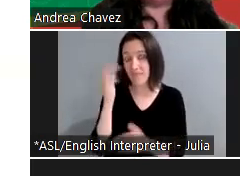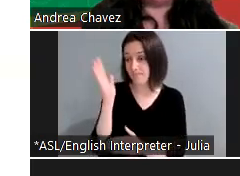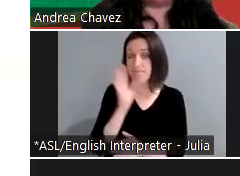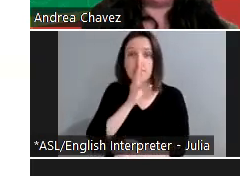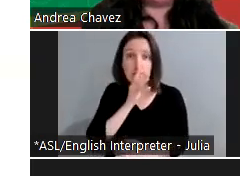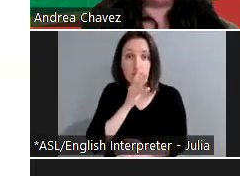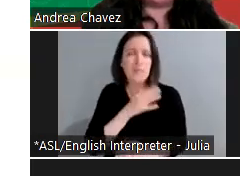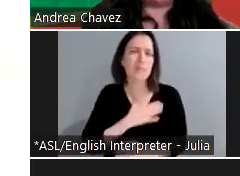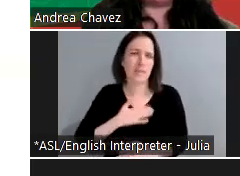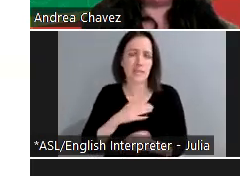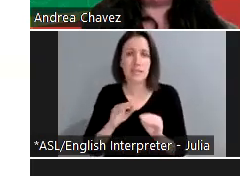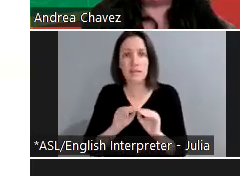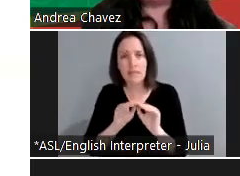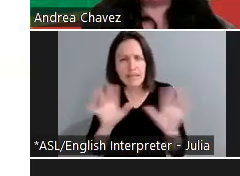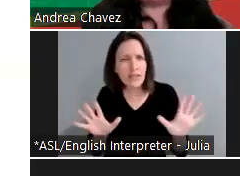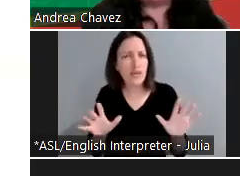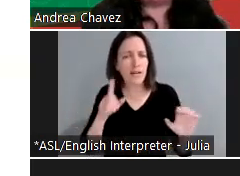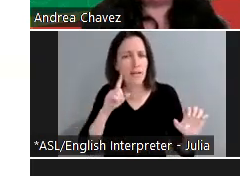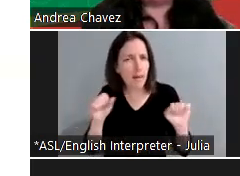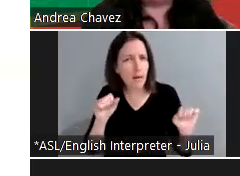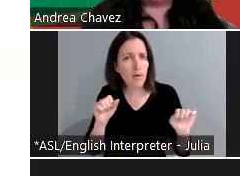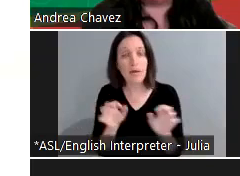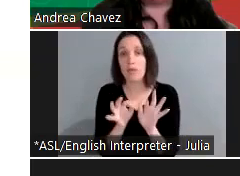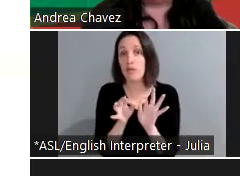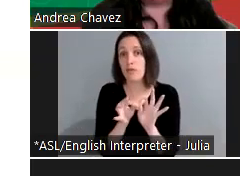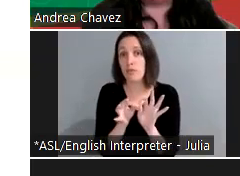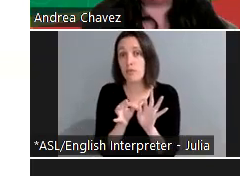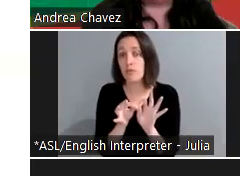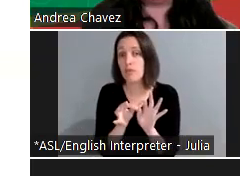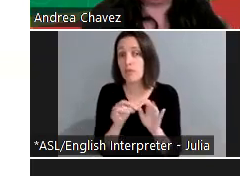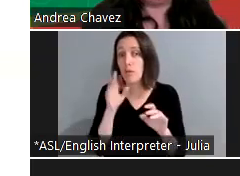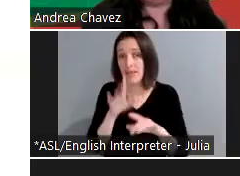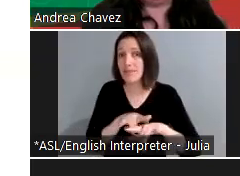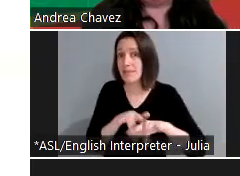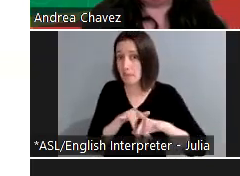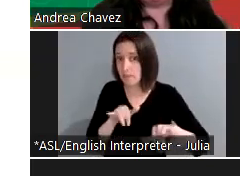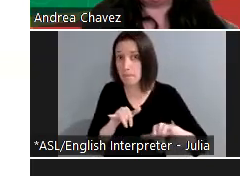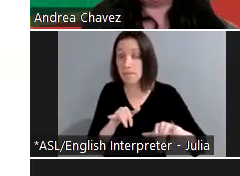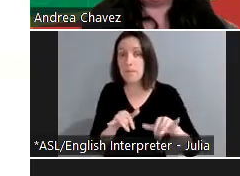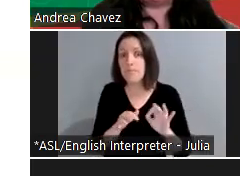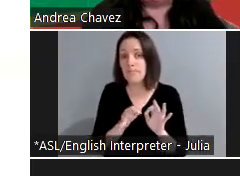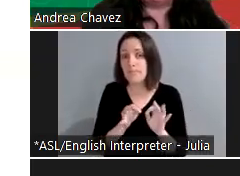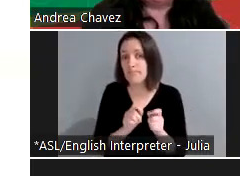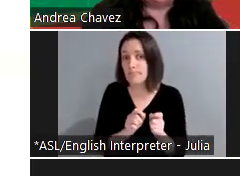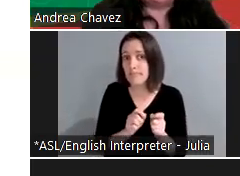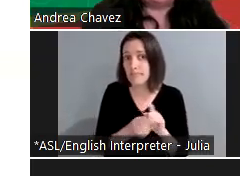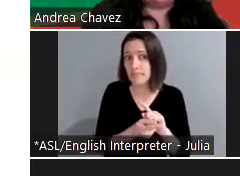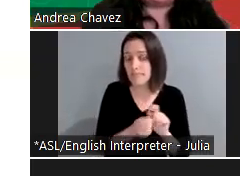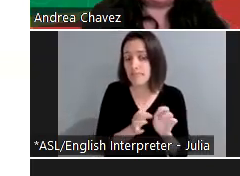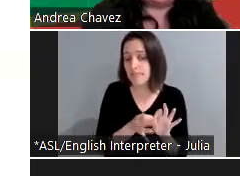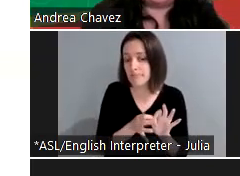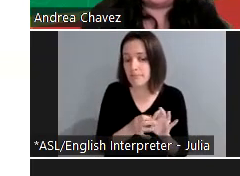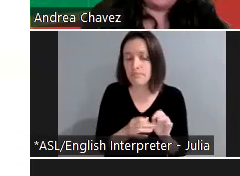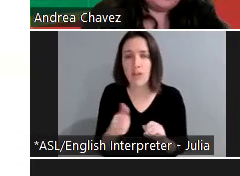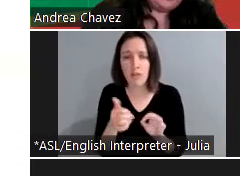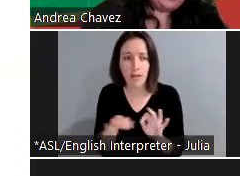and speak at a moderate pace, as the interpreter will be interpreting simultaneously into the other language. Next